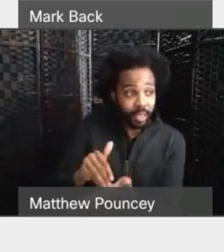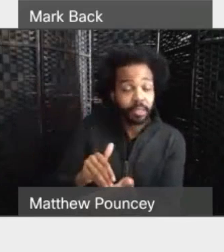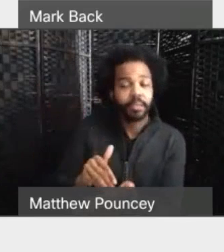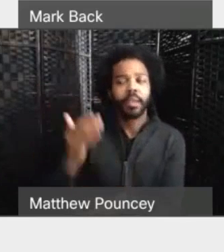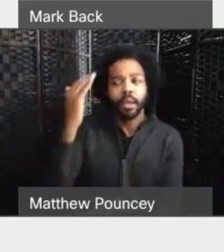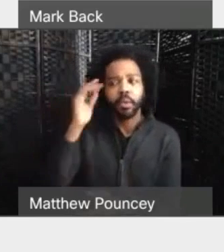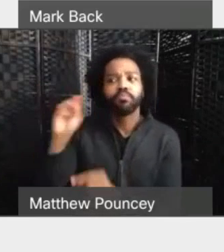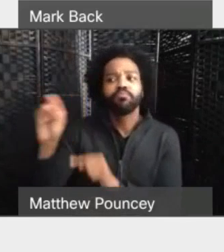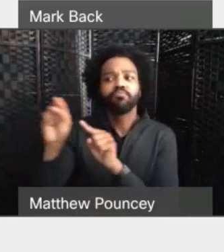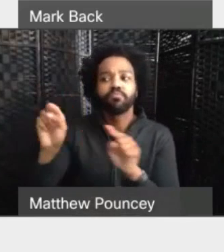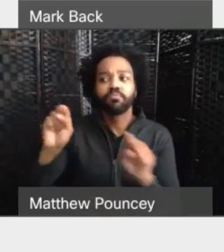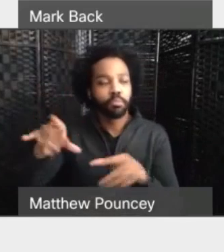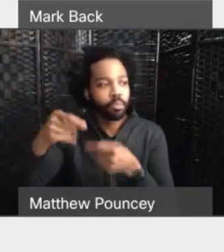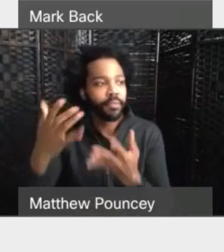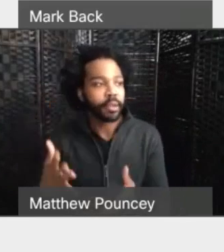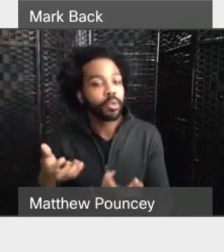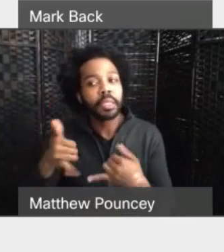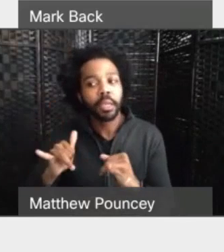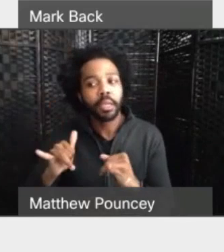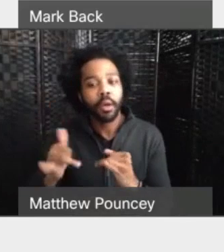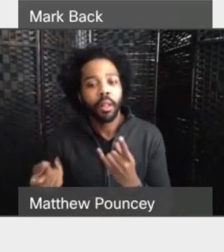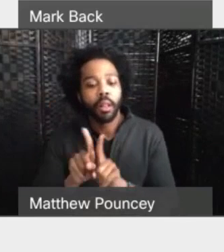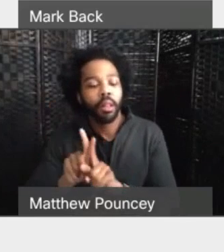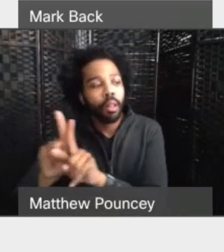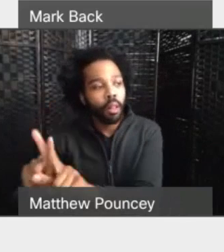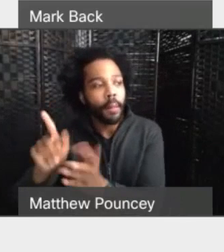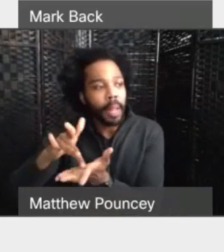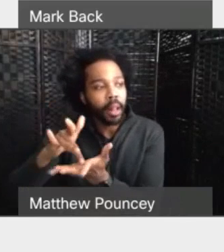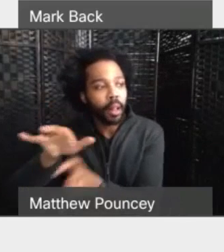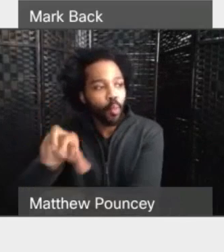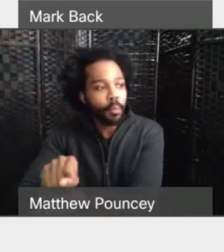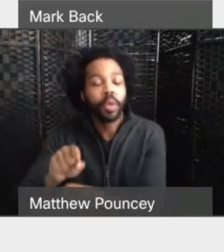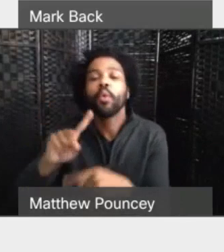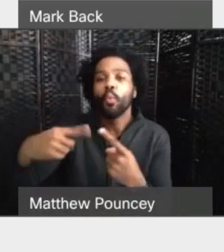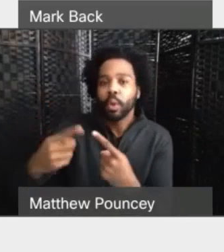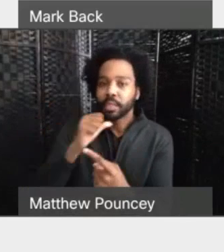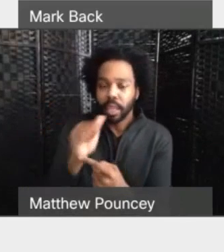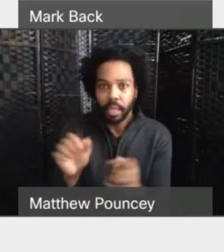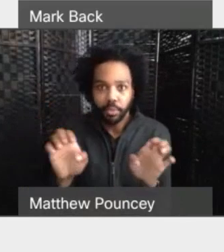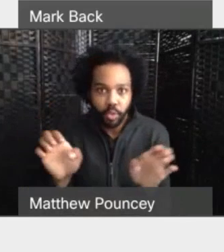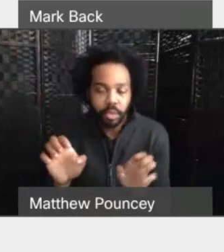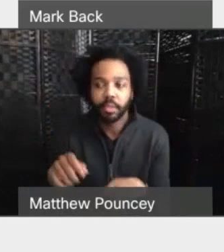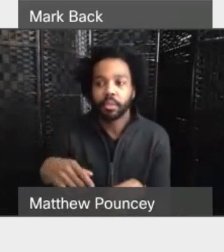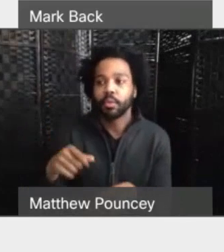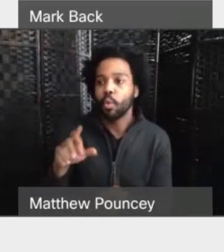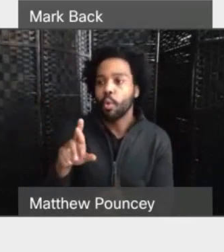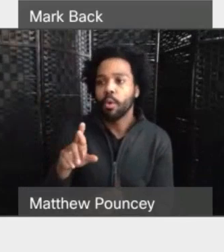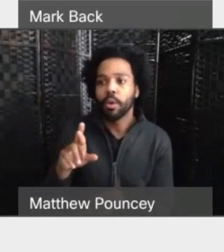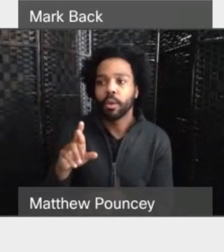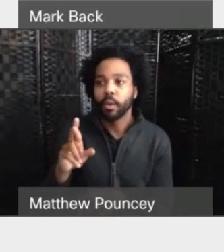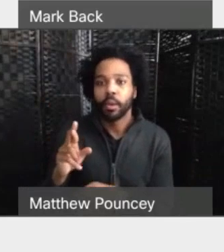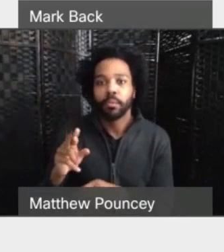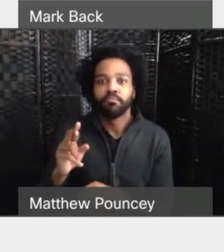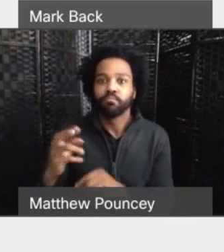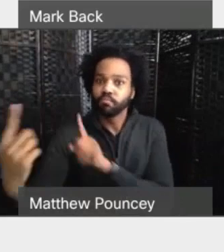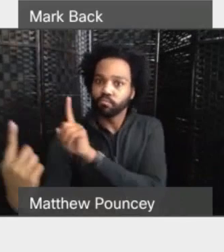individuals to medical appointments when there is no immediate emergency or in-person visit required. So I'd